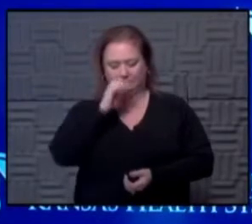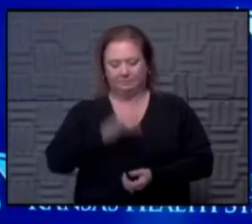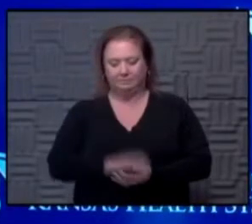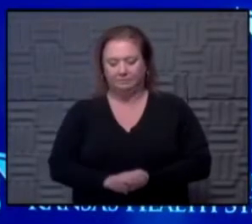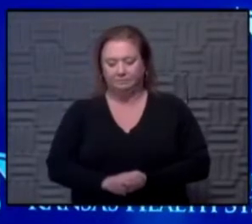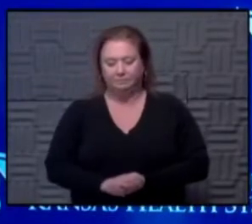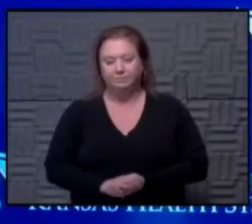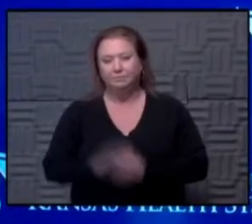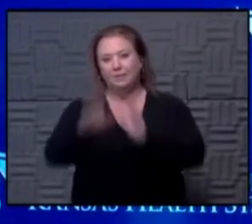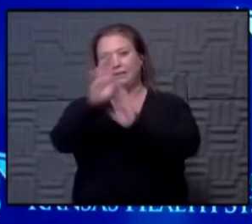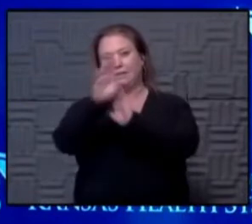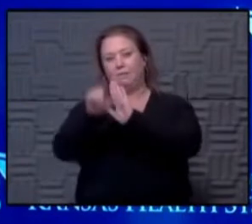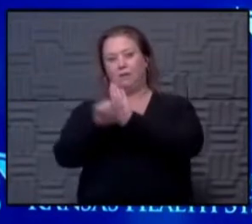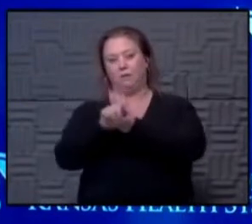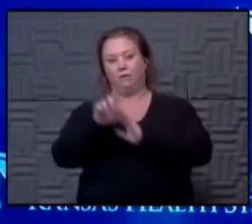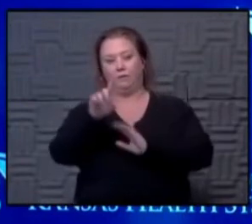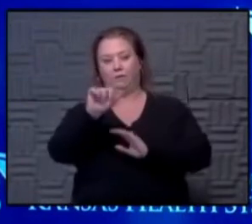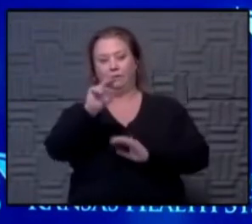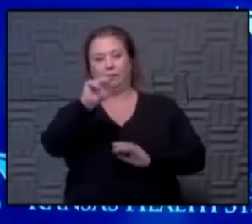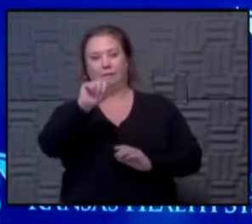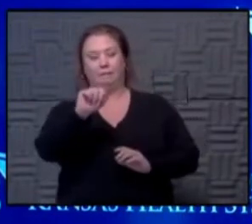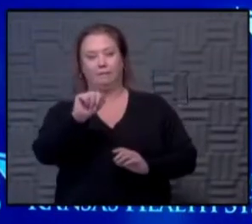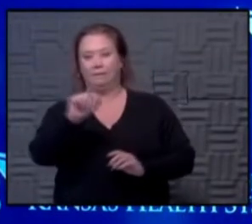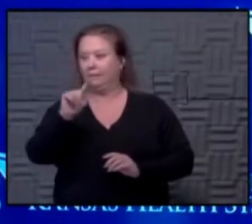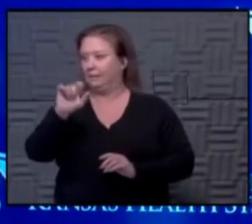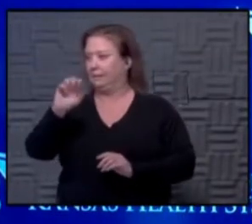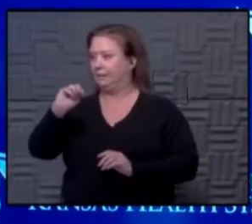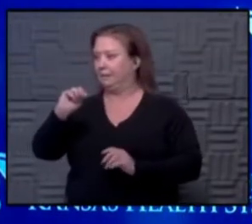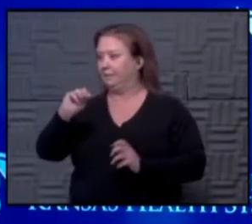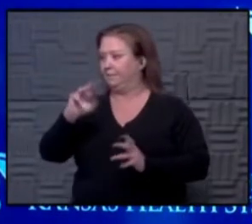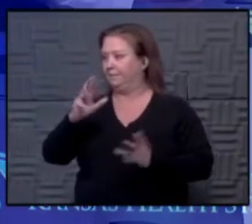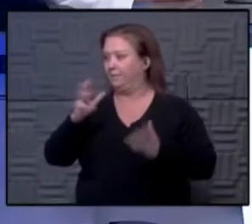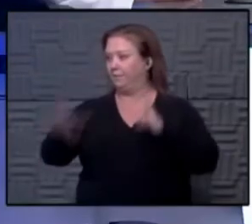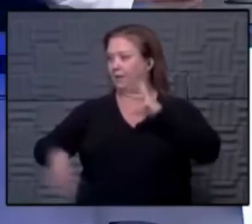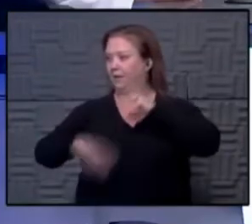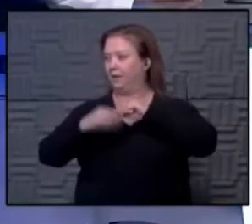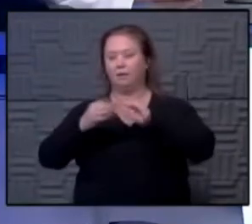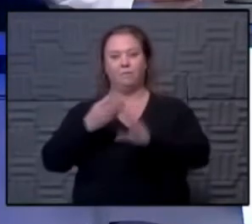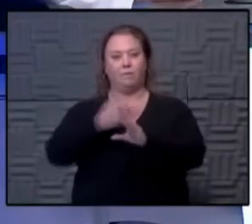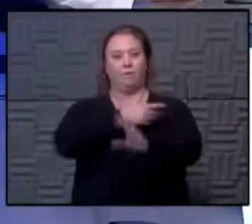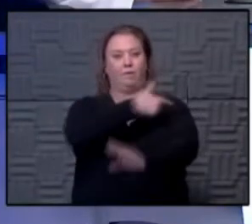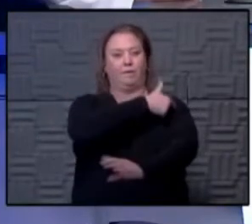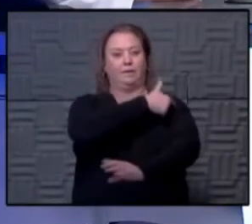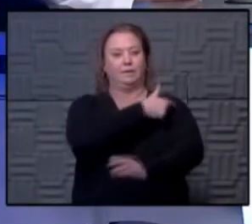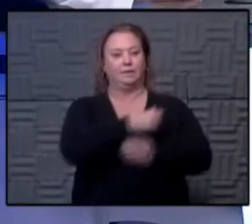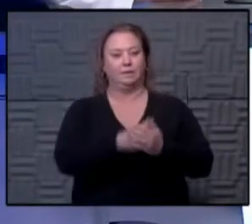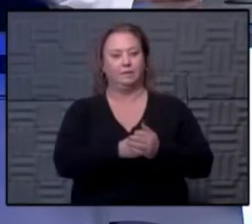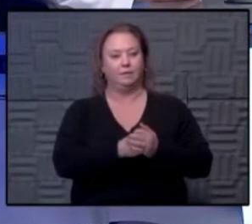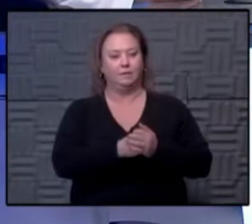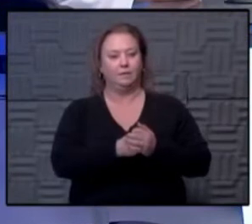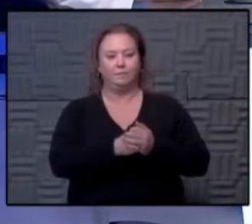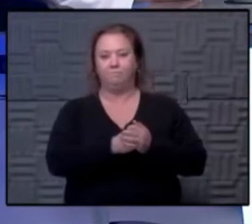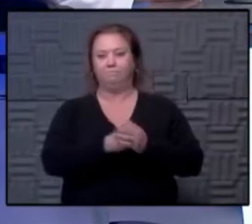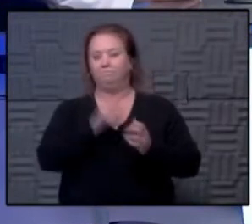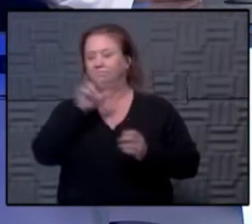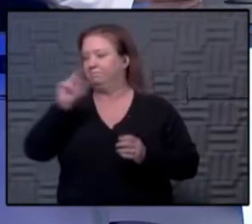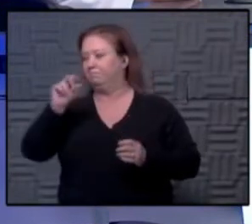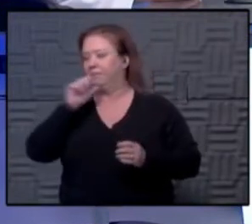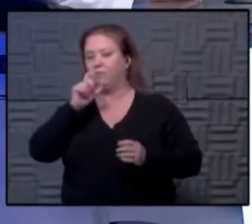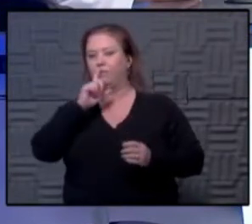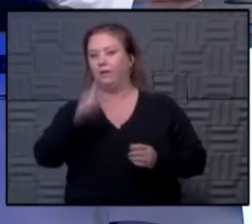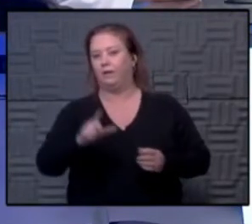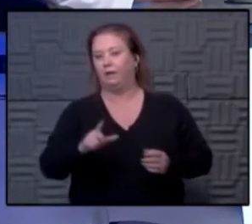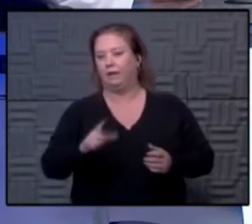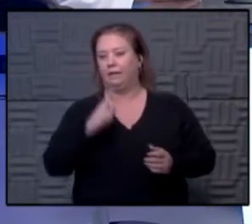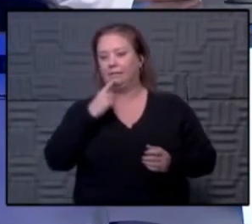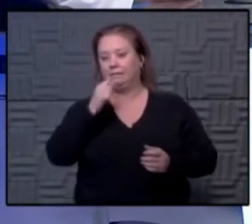So that's the background. That's what I brought. I don't know if Dana or Tim, anything for context with that before we get into vaccine questions? Not really. I mean, I can